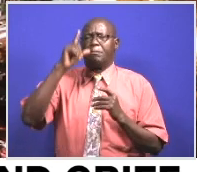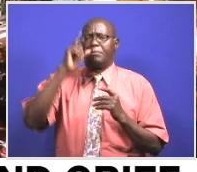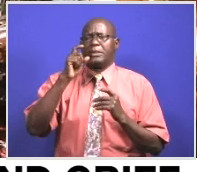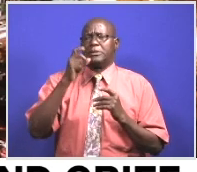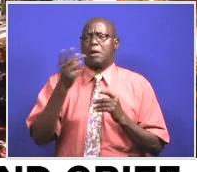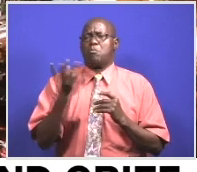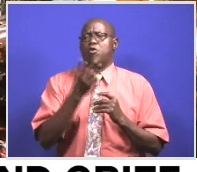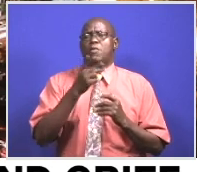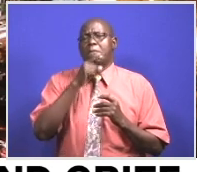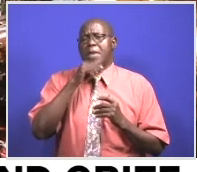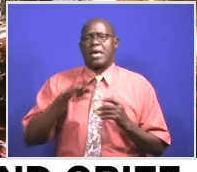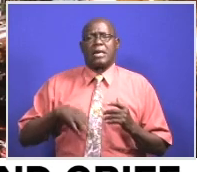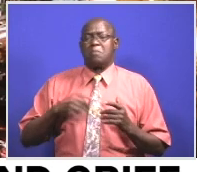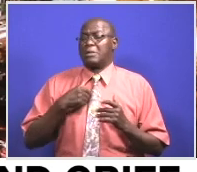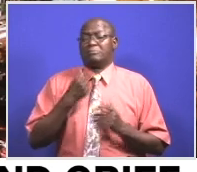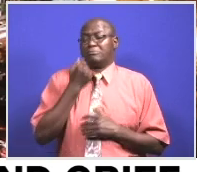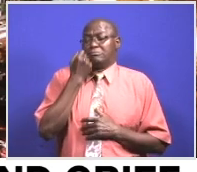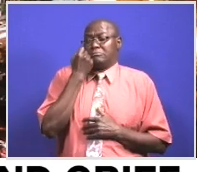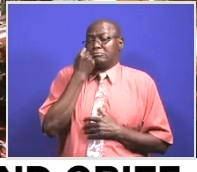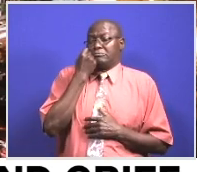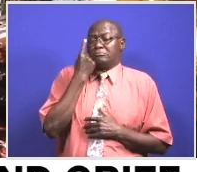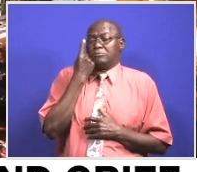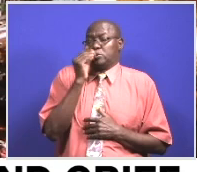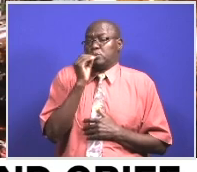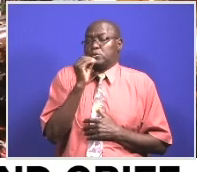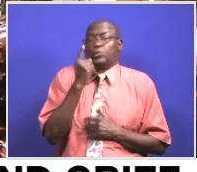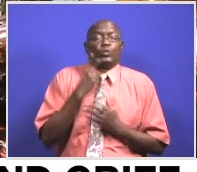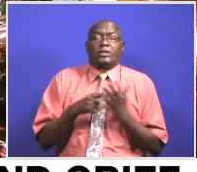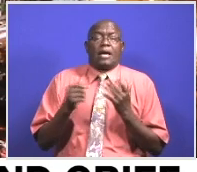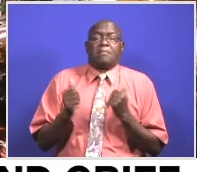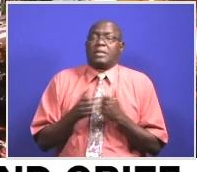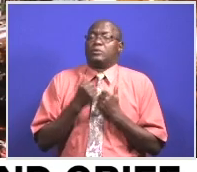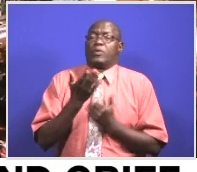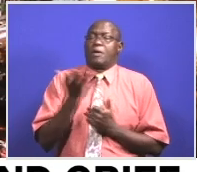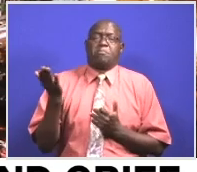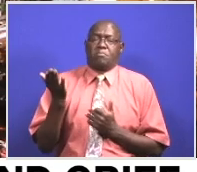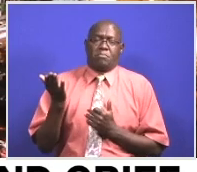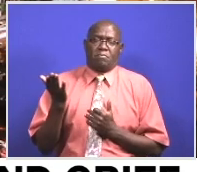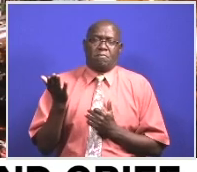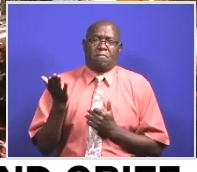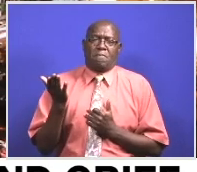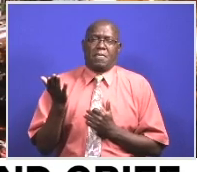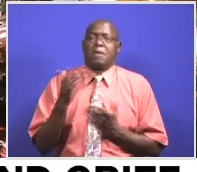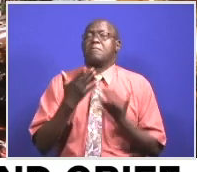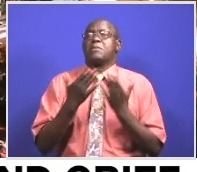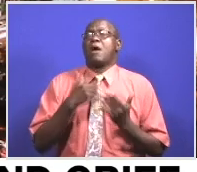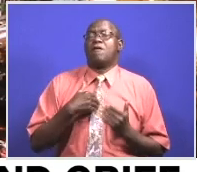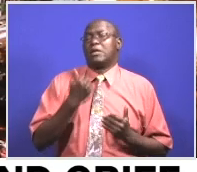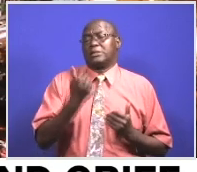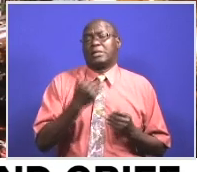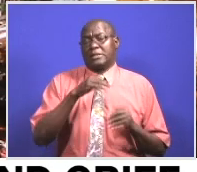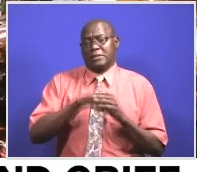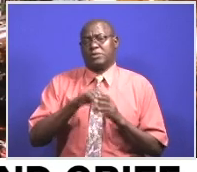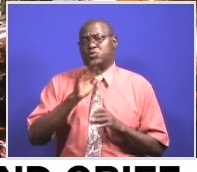parents. Because I couldn't understand what happened to them. So if there is a, maybe you have a child in your family who have lost